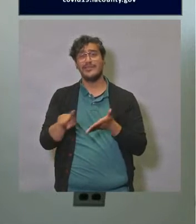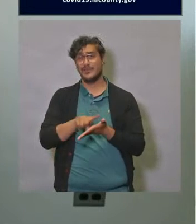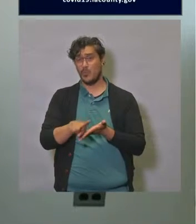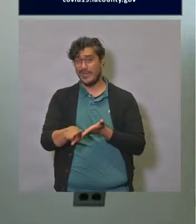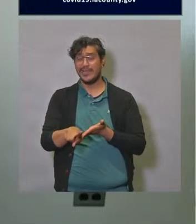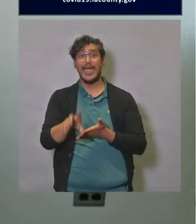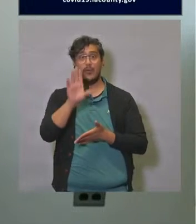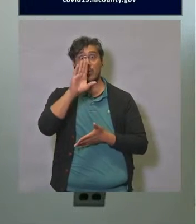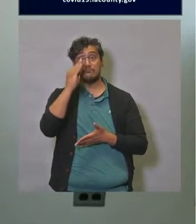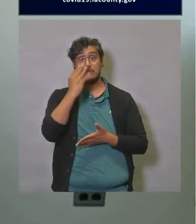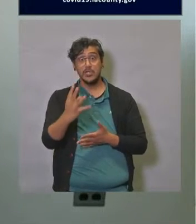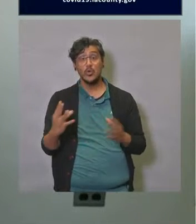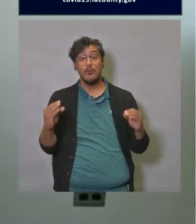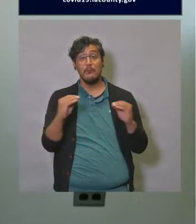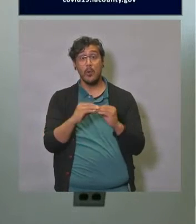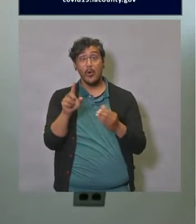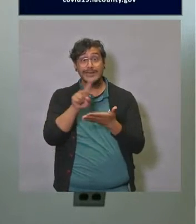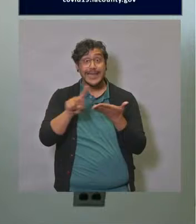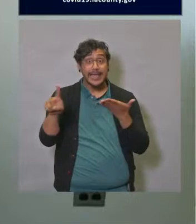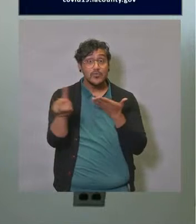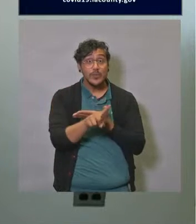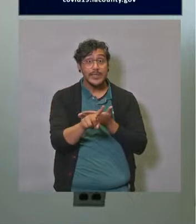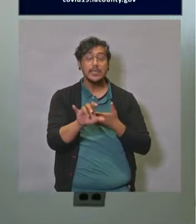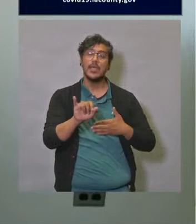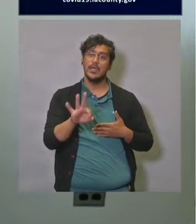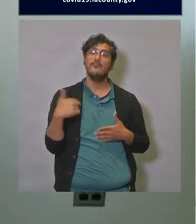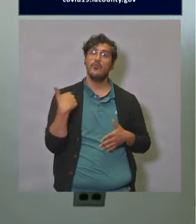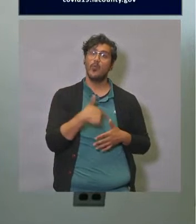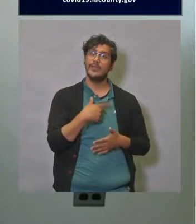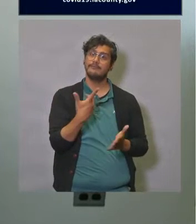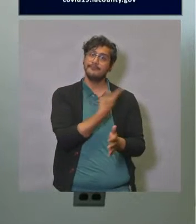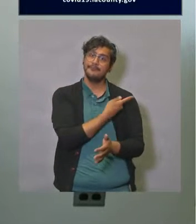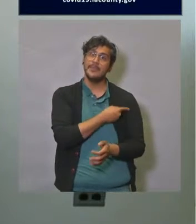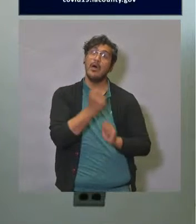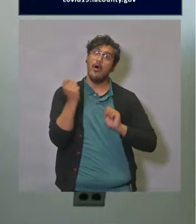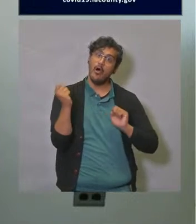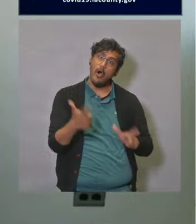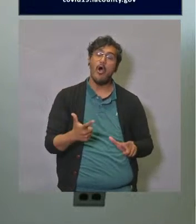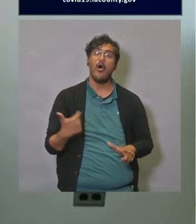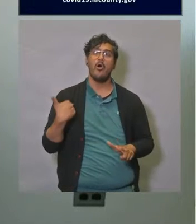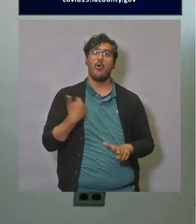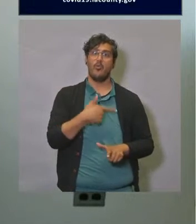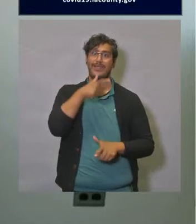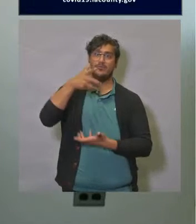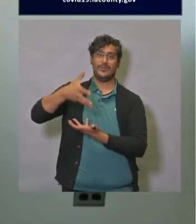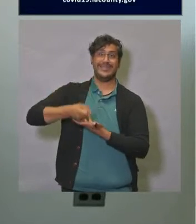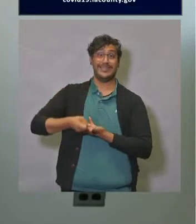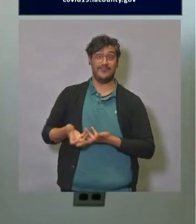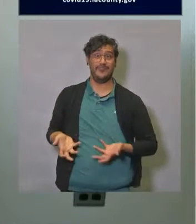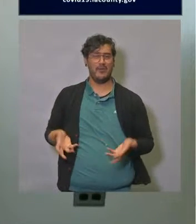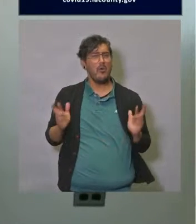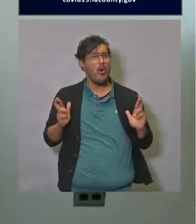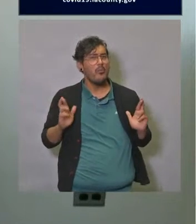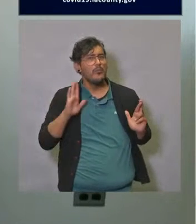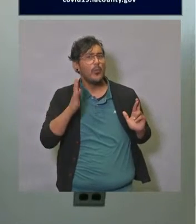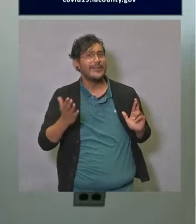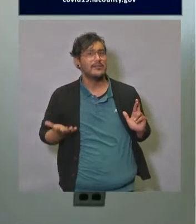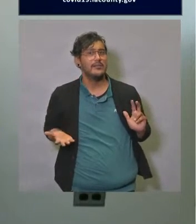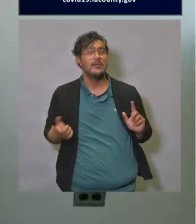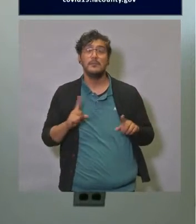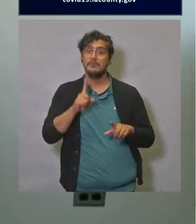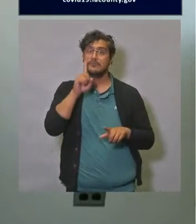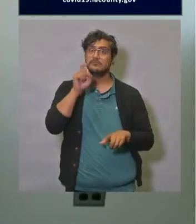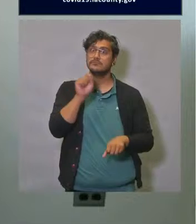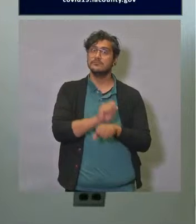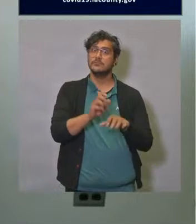you know next week whether or not we were able to administer all the doses that came into LA County. We're hoping so because it's really important